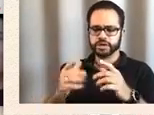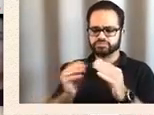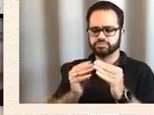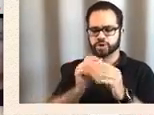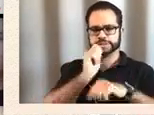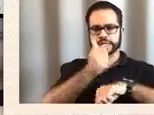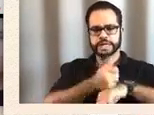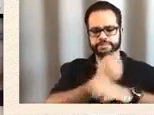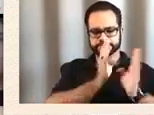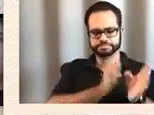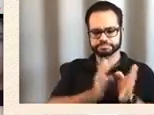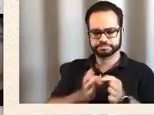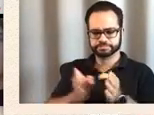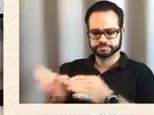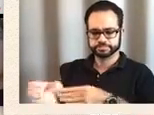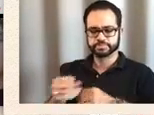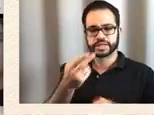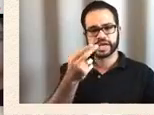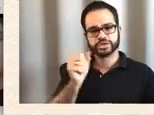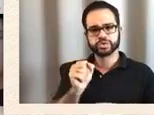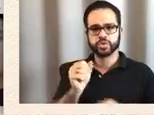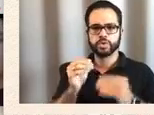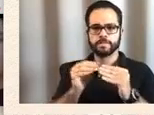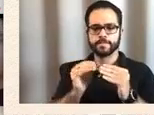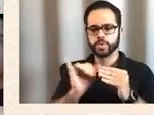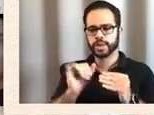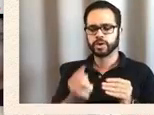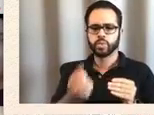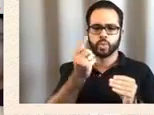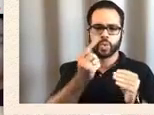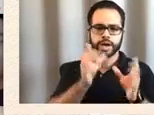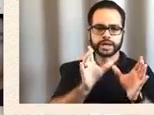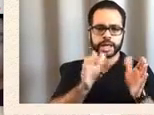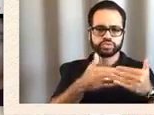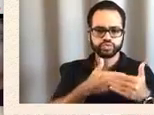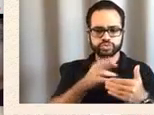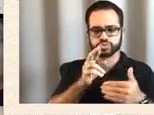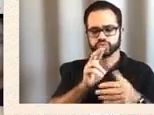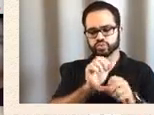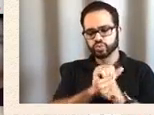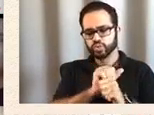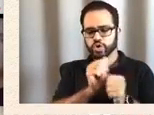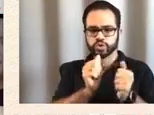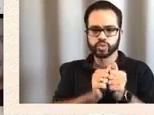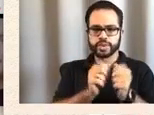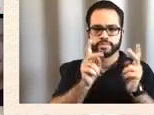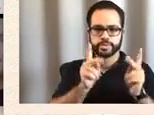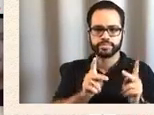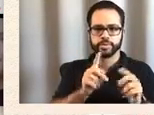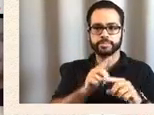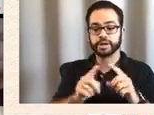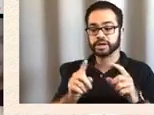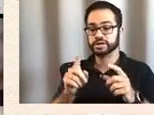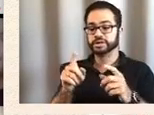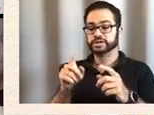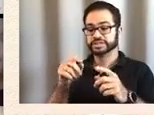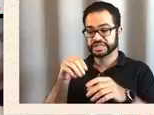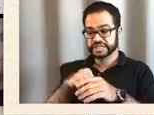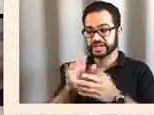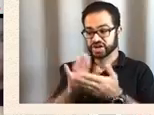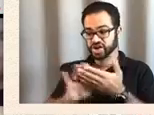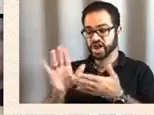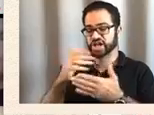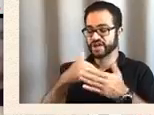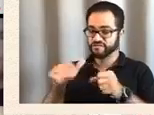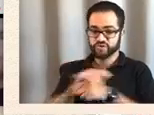strategic. In high school, it was more like one classroom where you worked with individuals. There's a whole team and staff, and it definitely feel